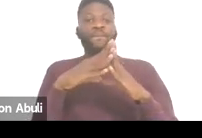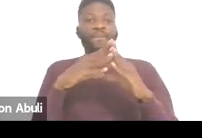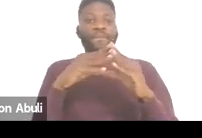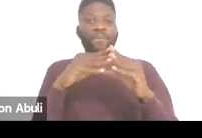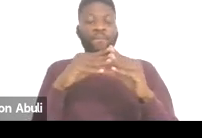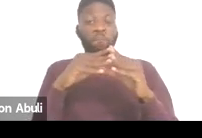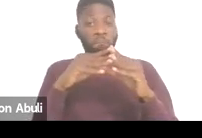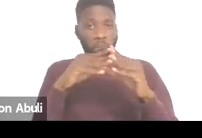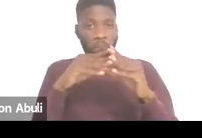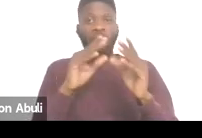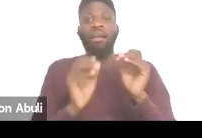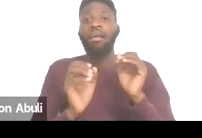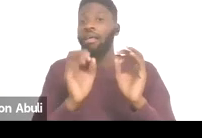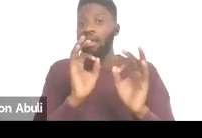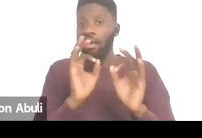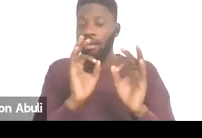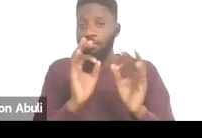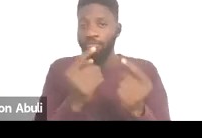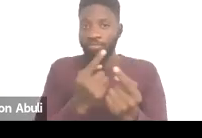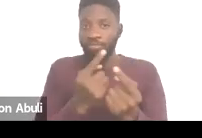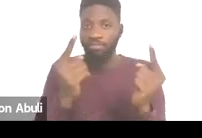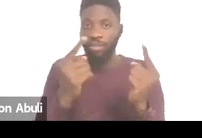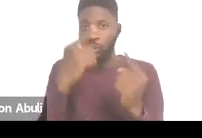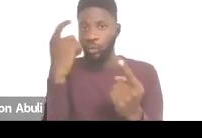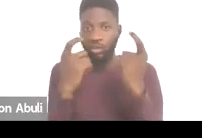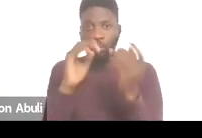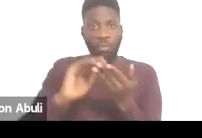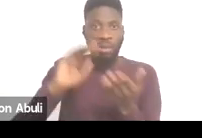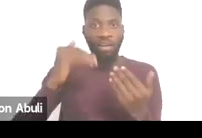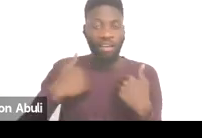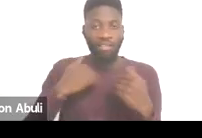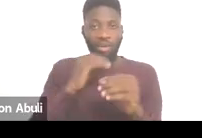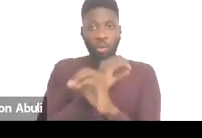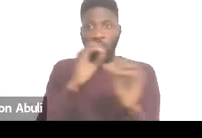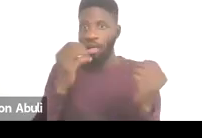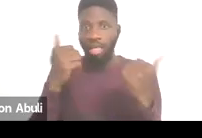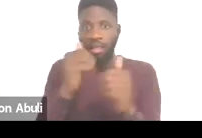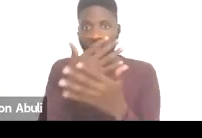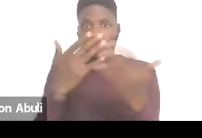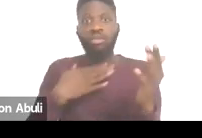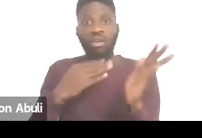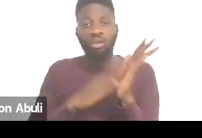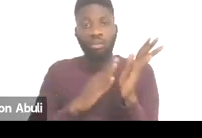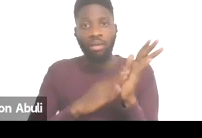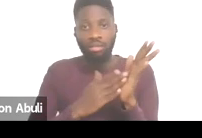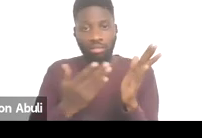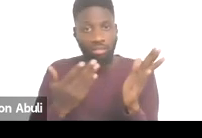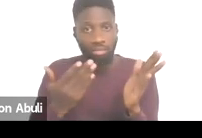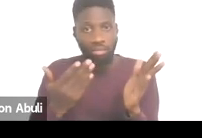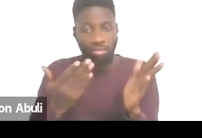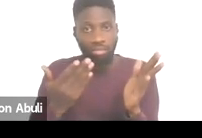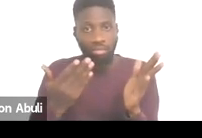Then if there are no more questions, or is there anything you'd like to comment on, George?